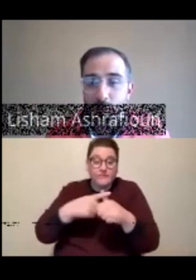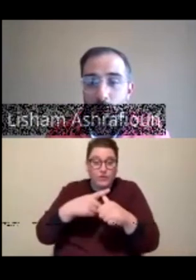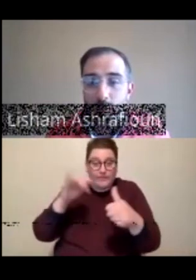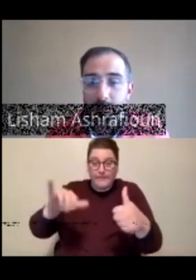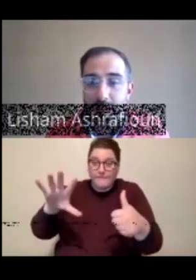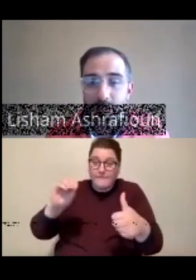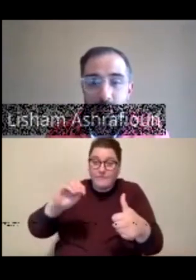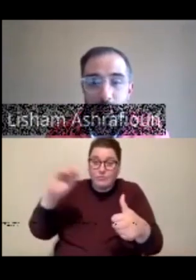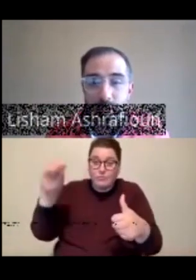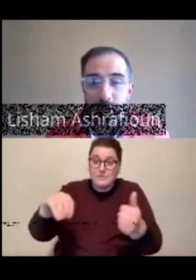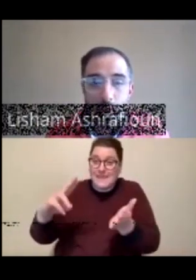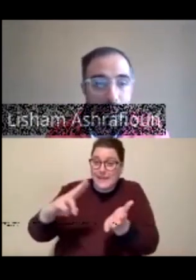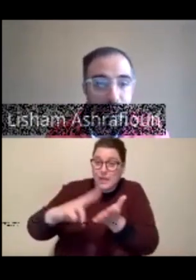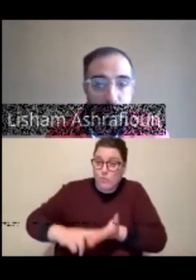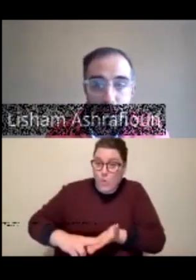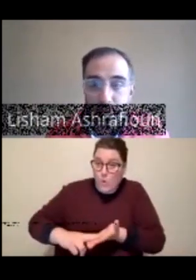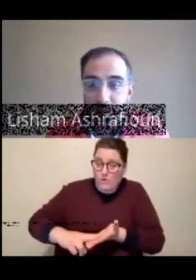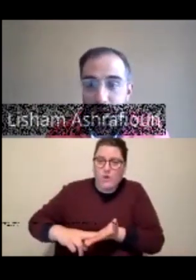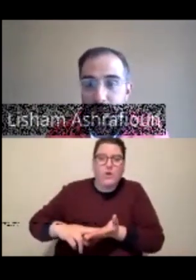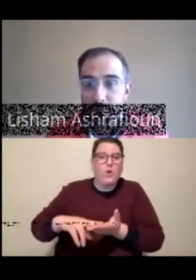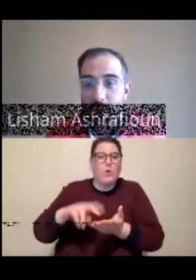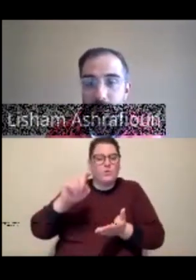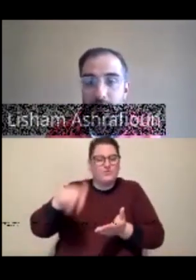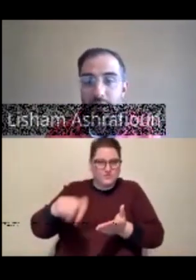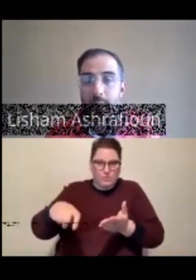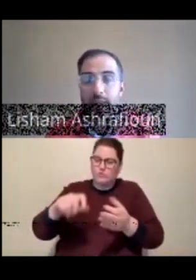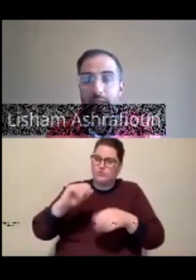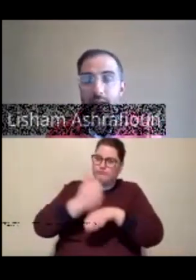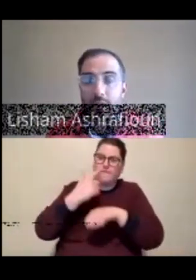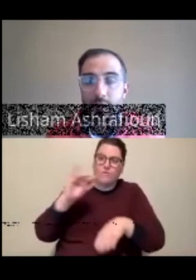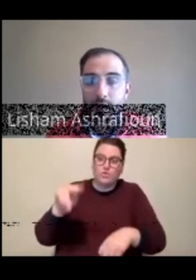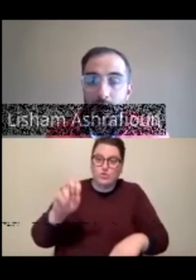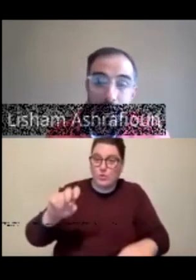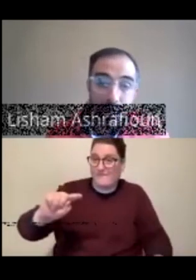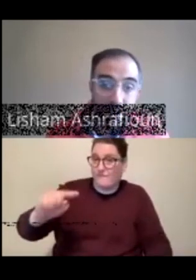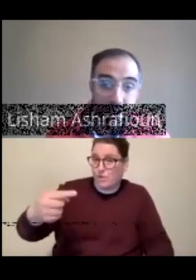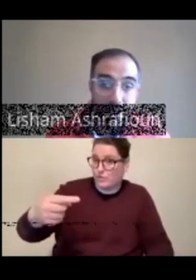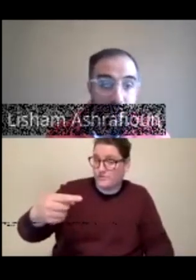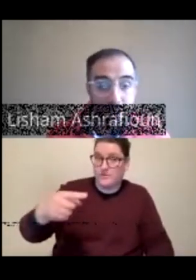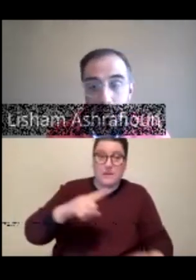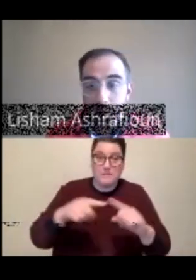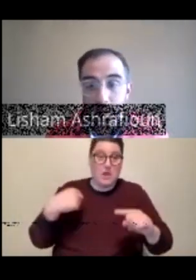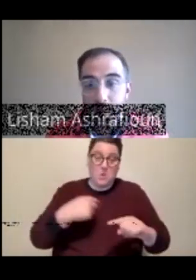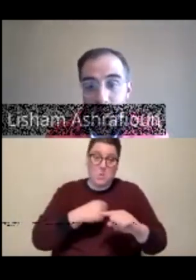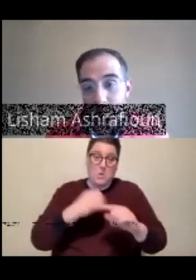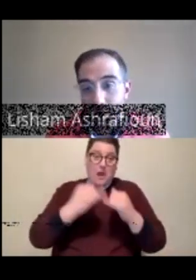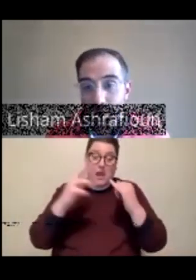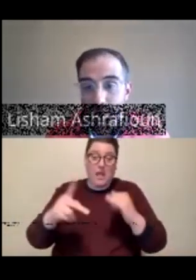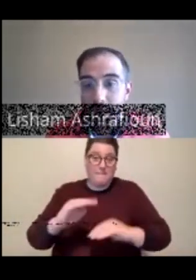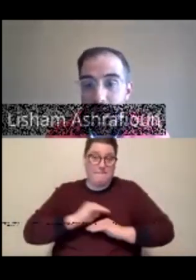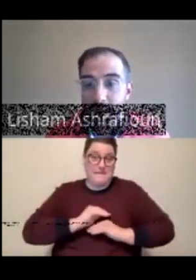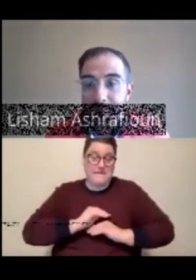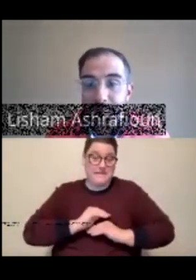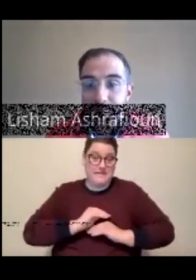50% enrolled was actually supposed to go up for June 1st, but we actually ended up meeting this, probably actually maybe